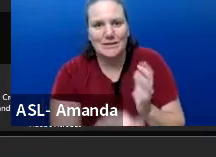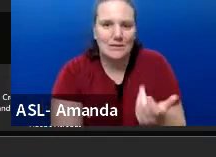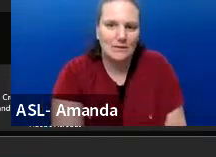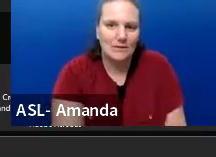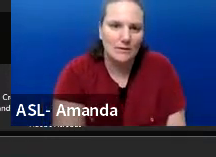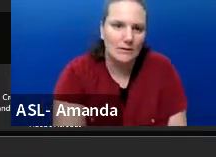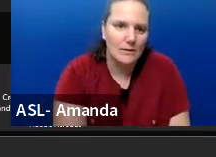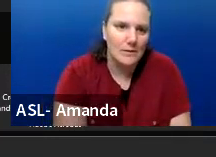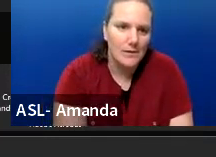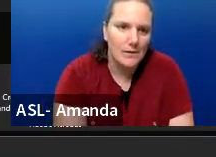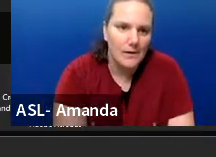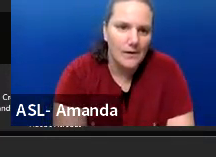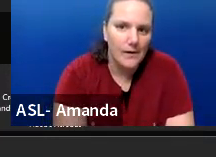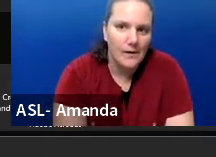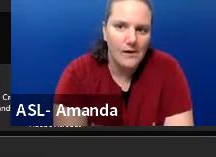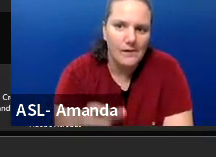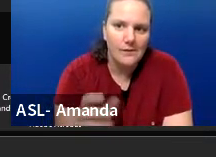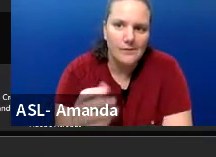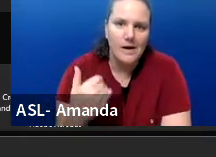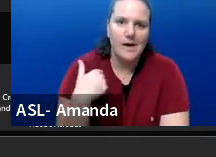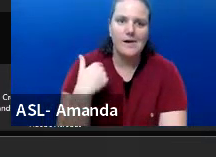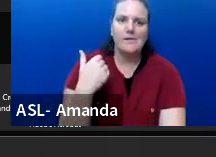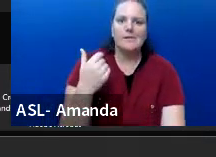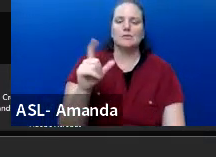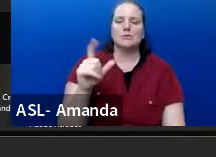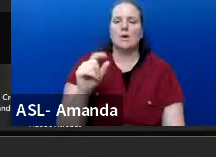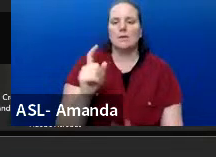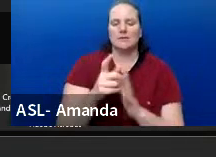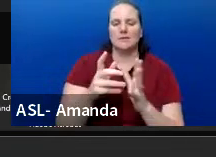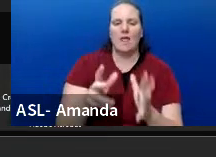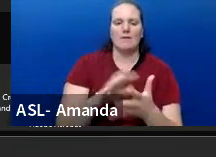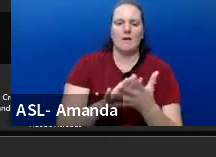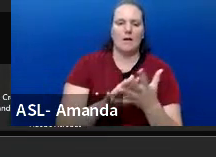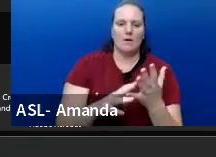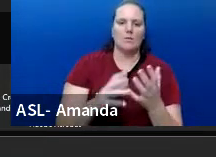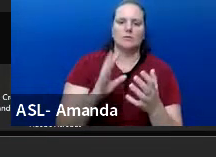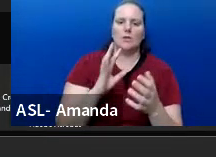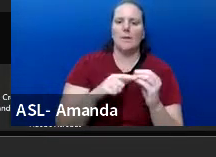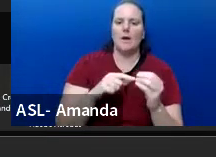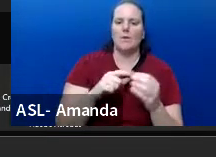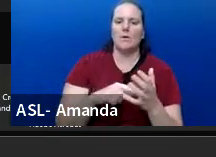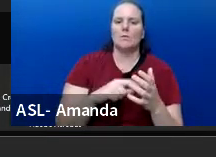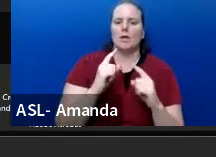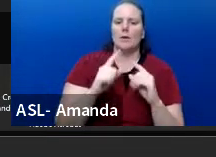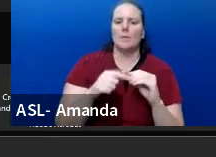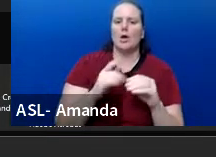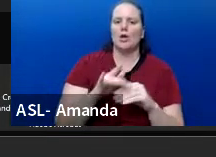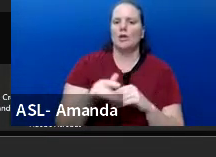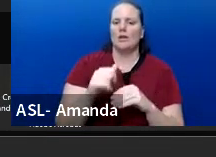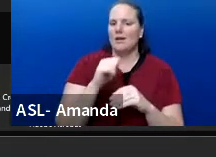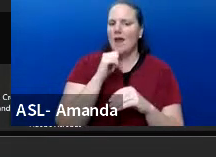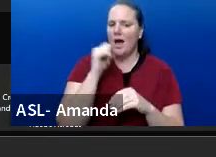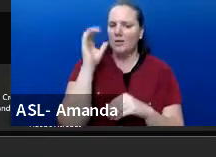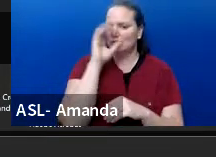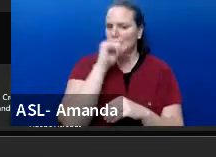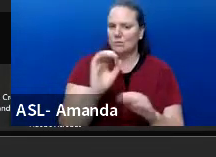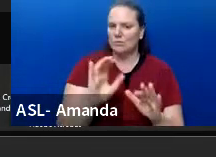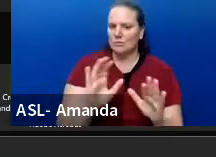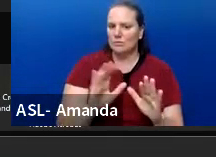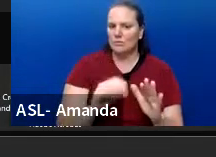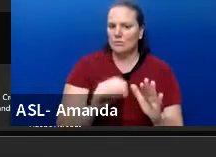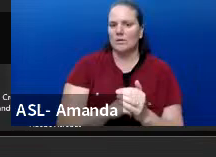left, that I'm trying to get back to one of the things that we were talking about earlier. Let's not assume that